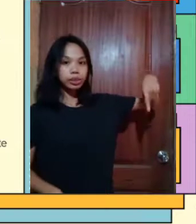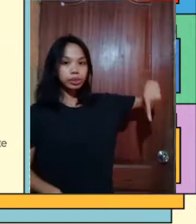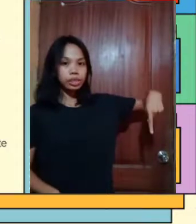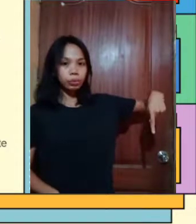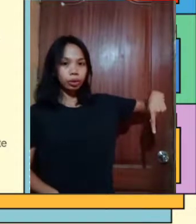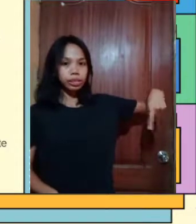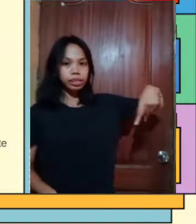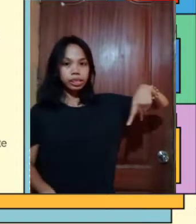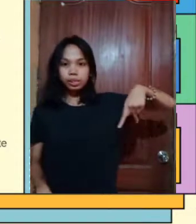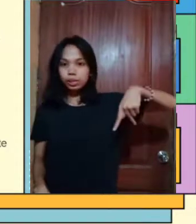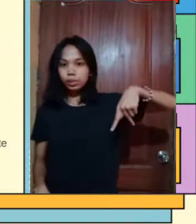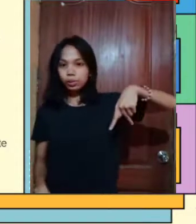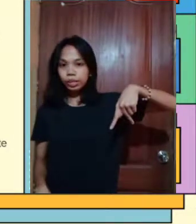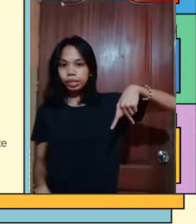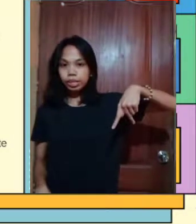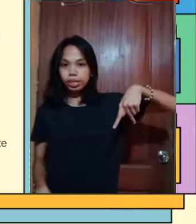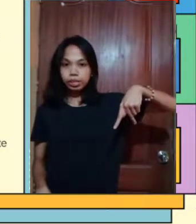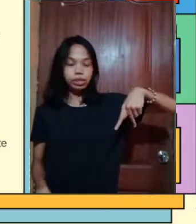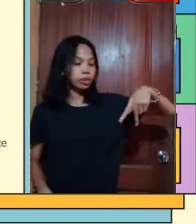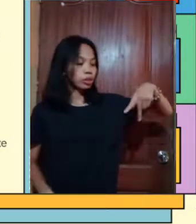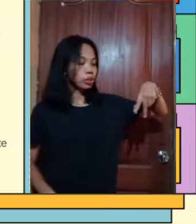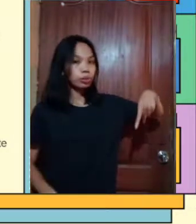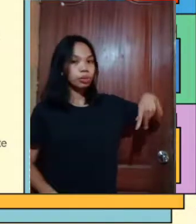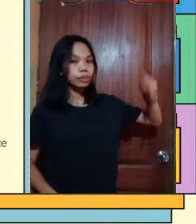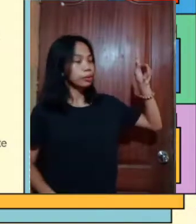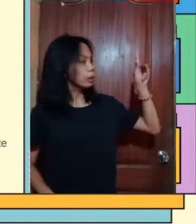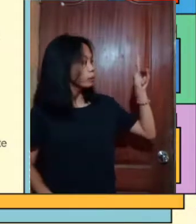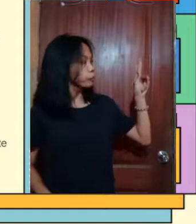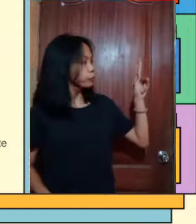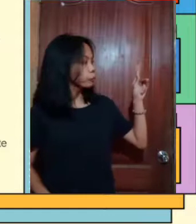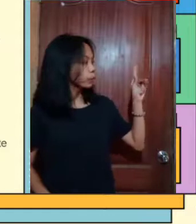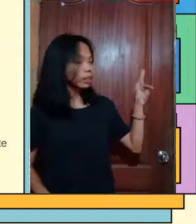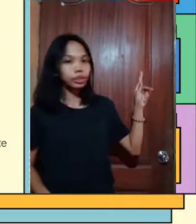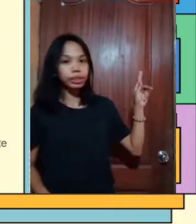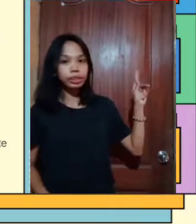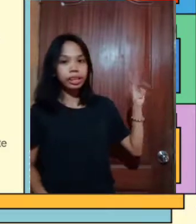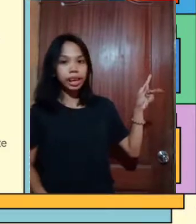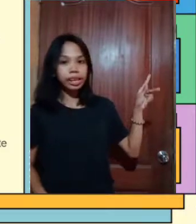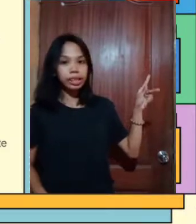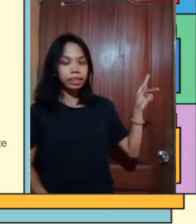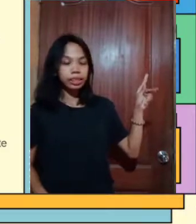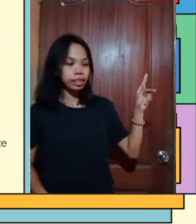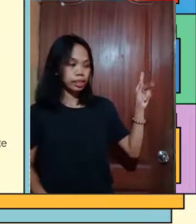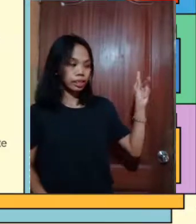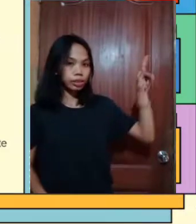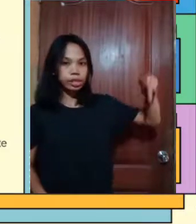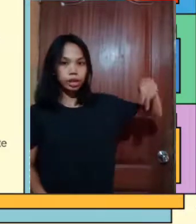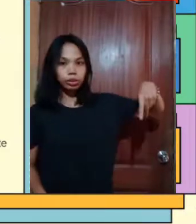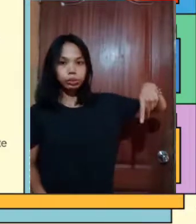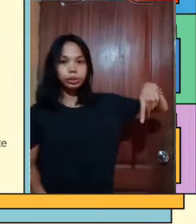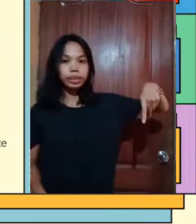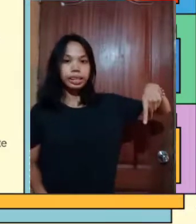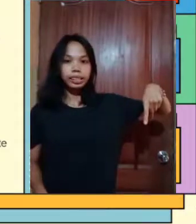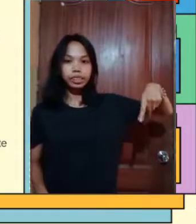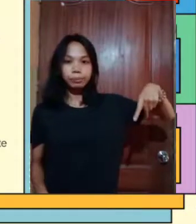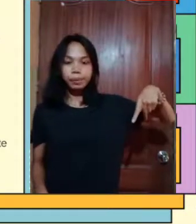I do this one, so it changed. So from letter K, then it turns out